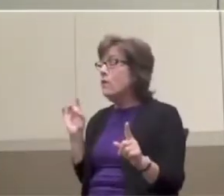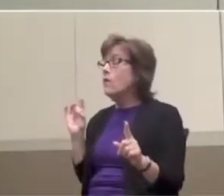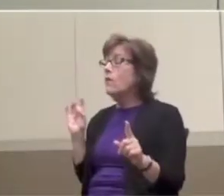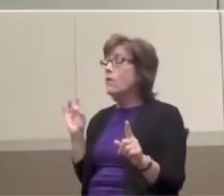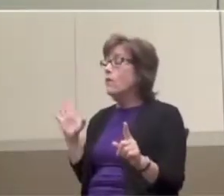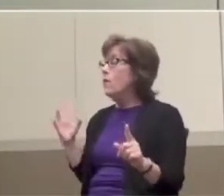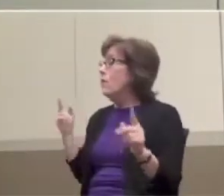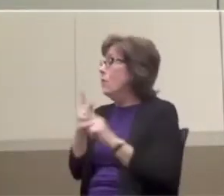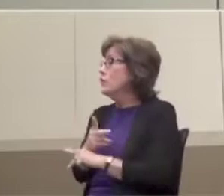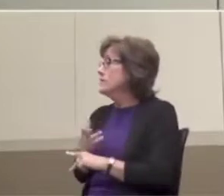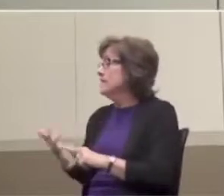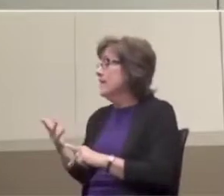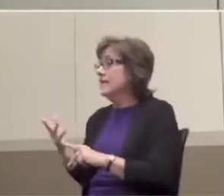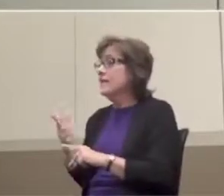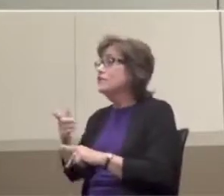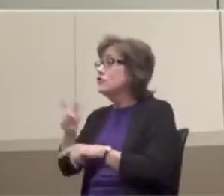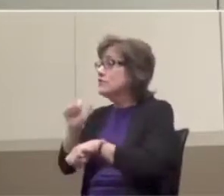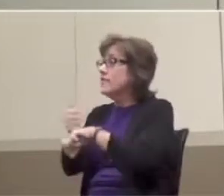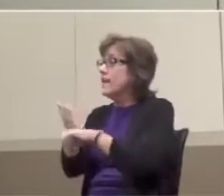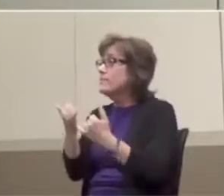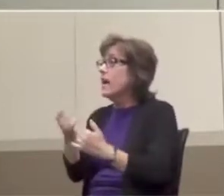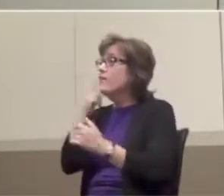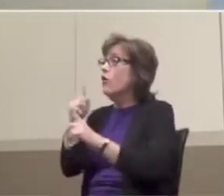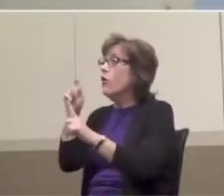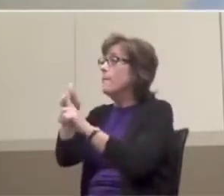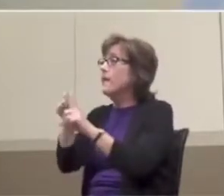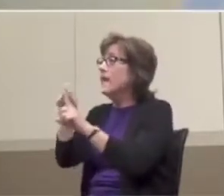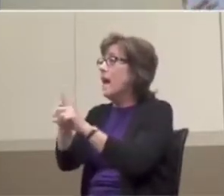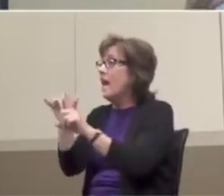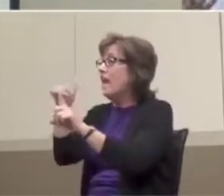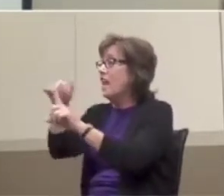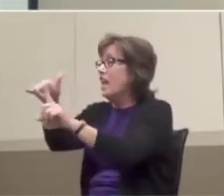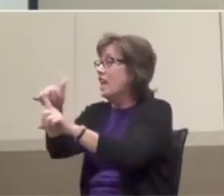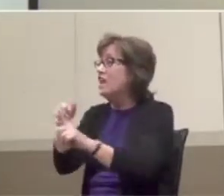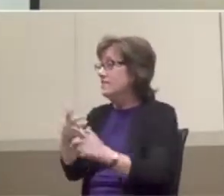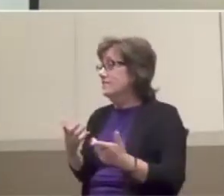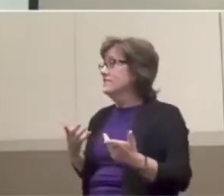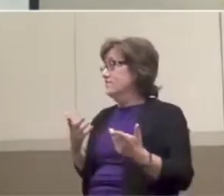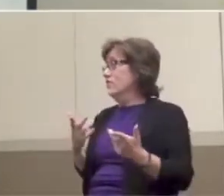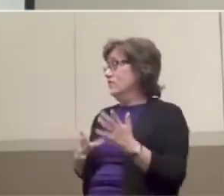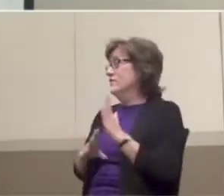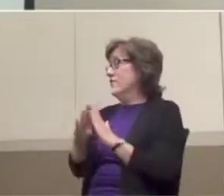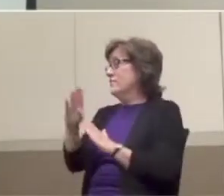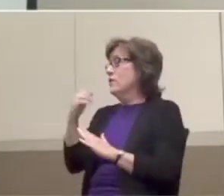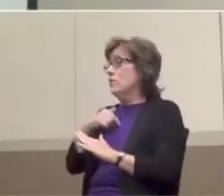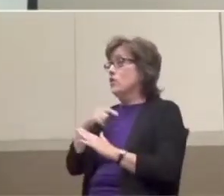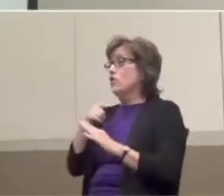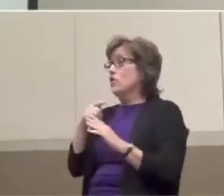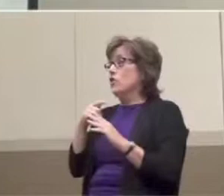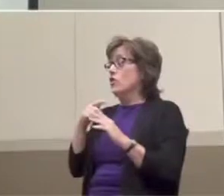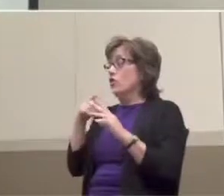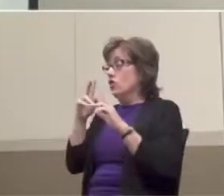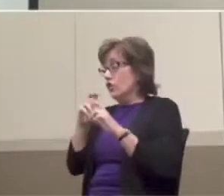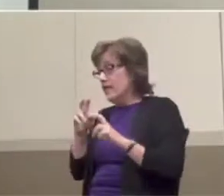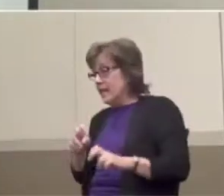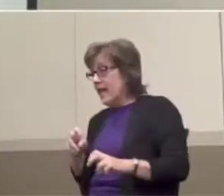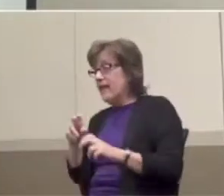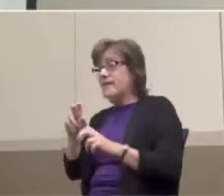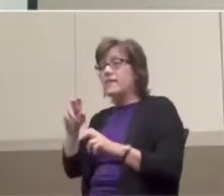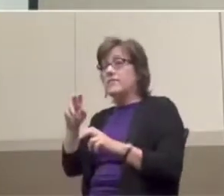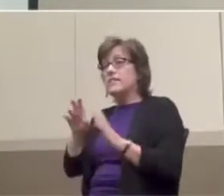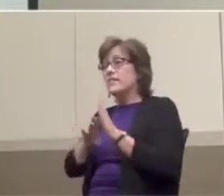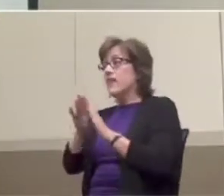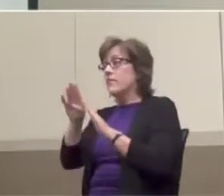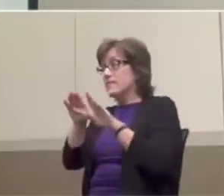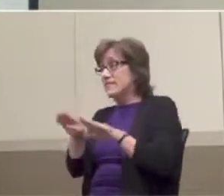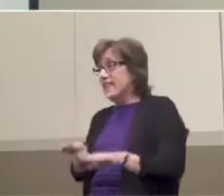you up to be picked on. And so developmentally, if we're looking at the Ericksonian stages of development for kids, we can guess that there's a